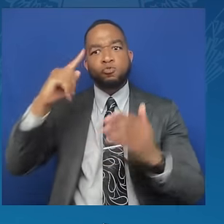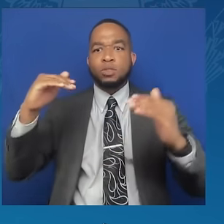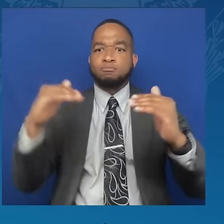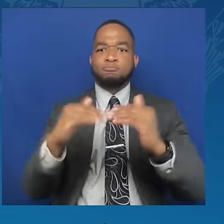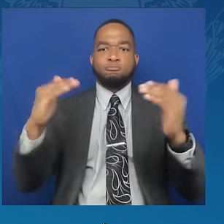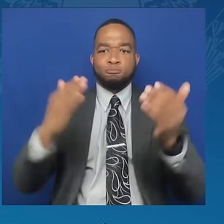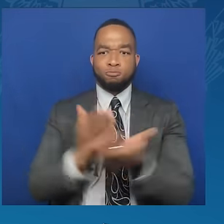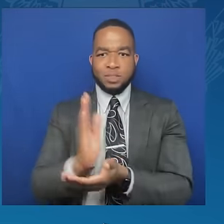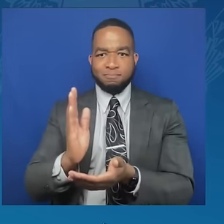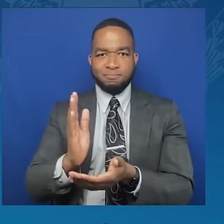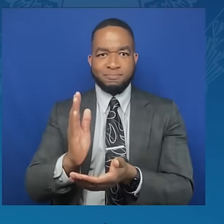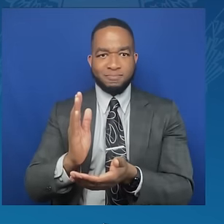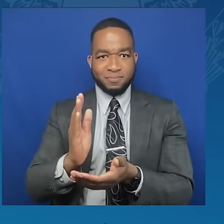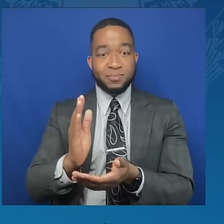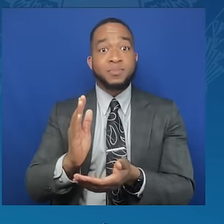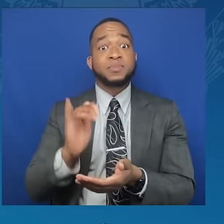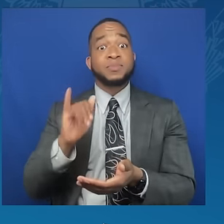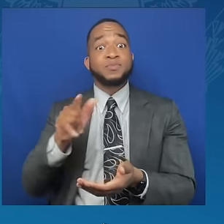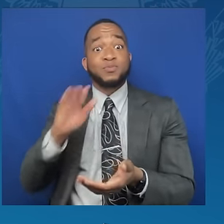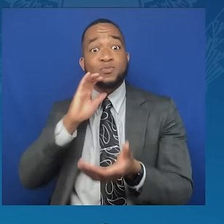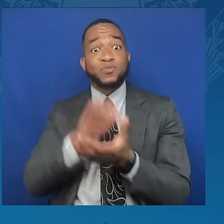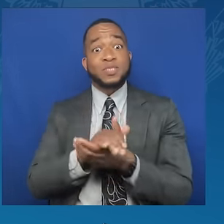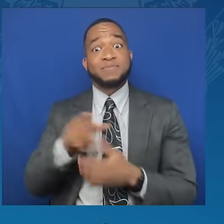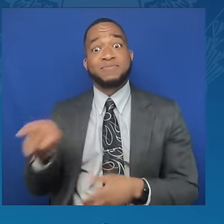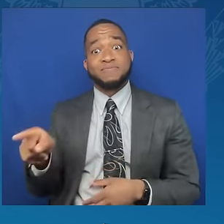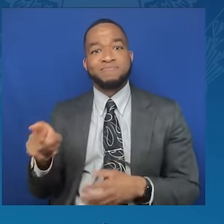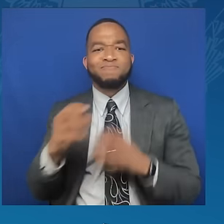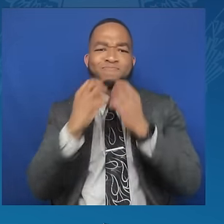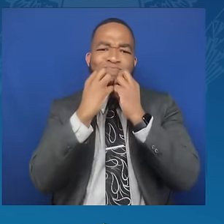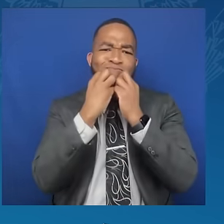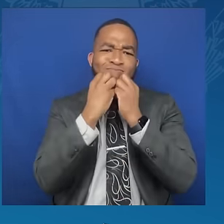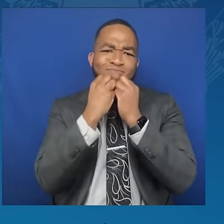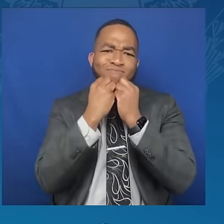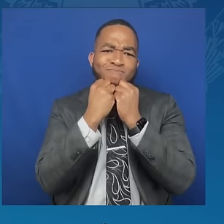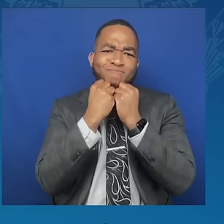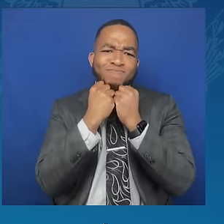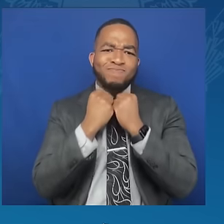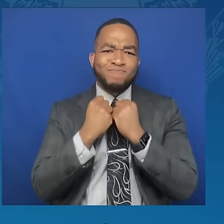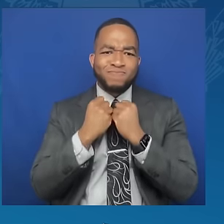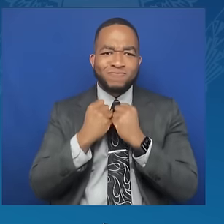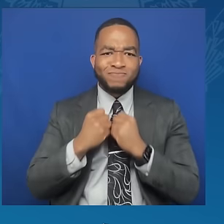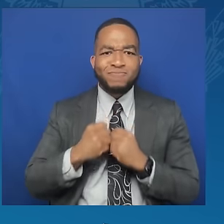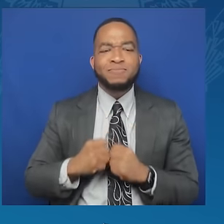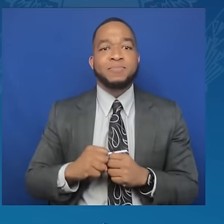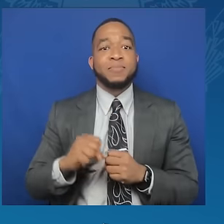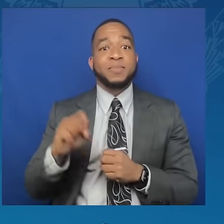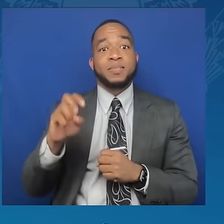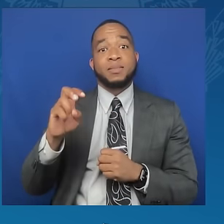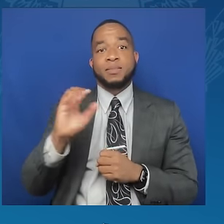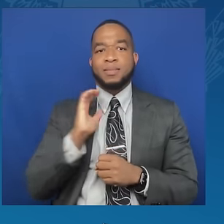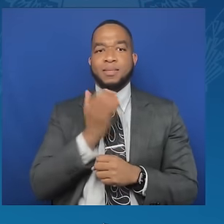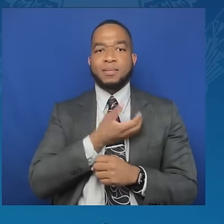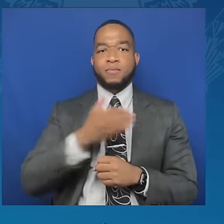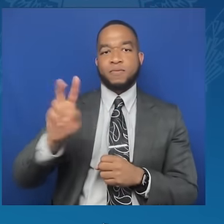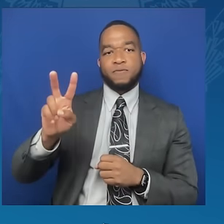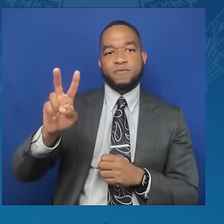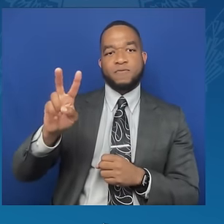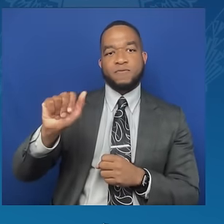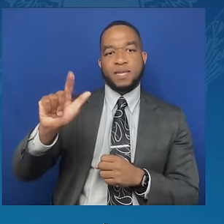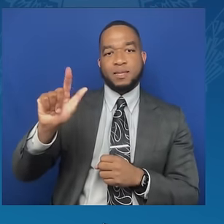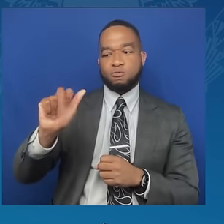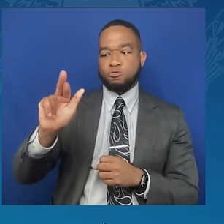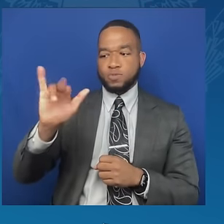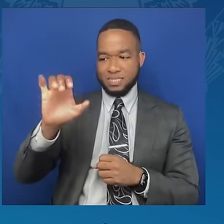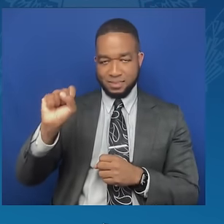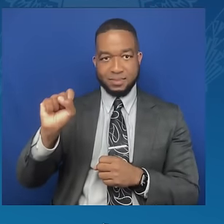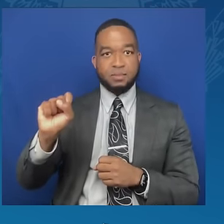Touray, who is the president and national coordinator, volunteer national coordinator of